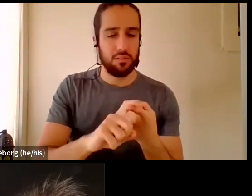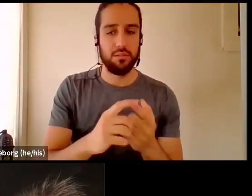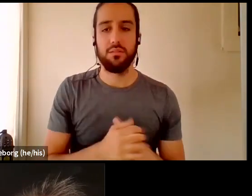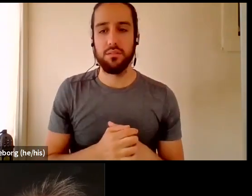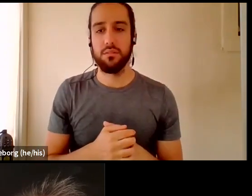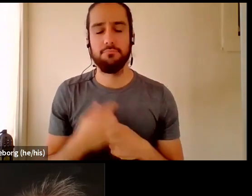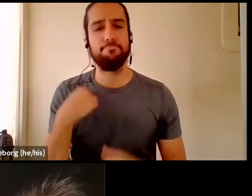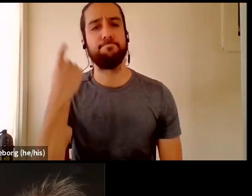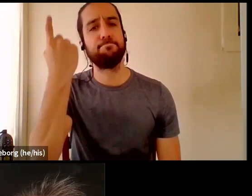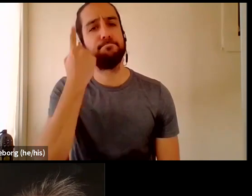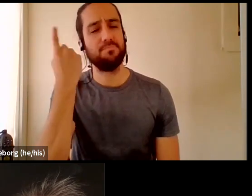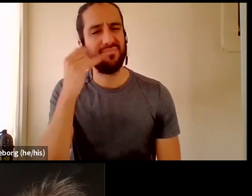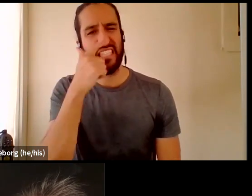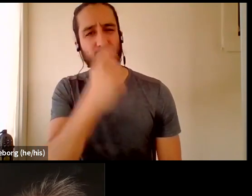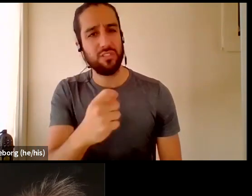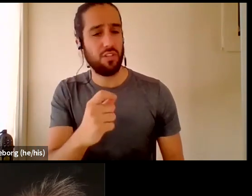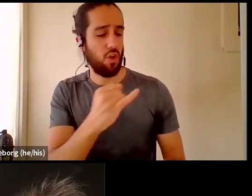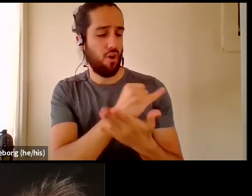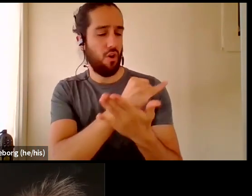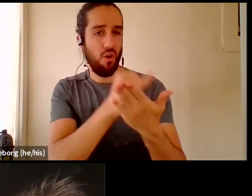felt like it was